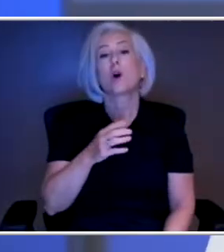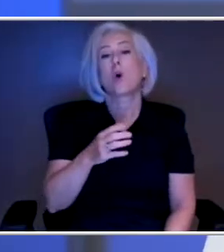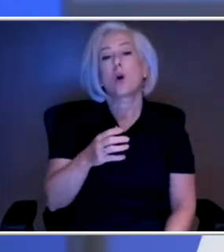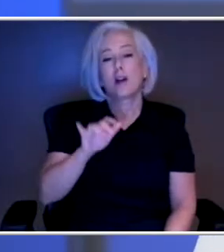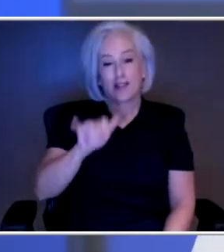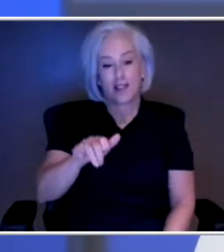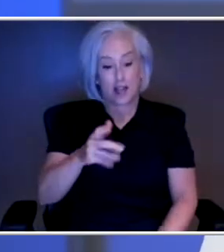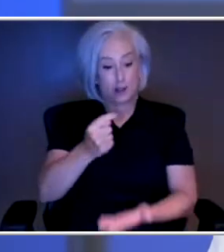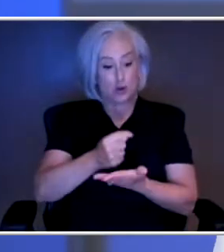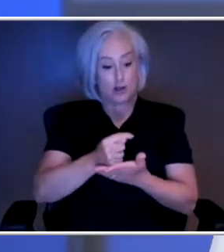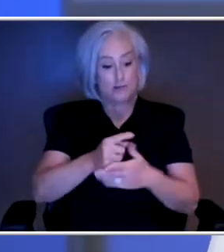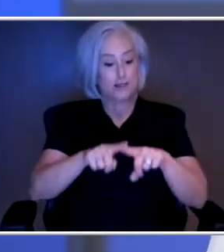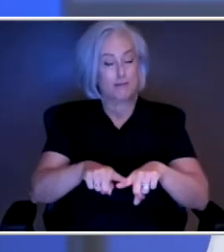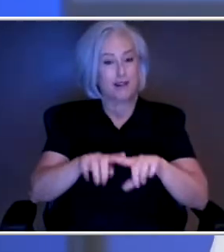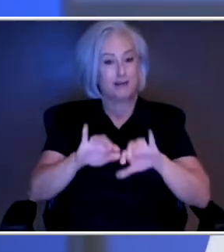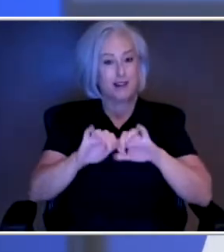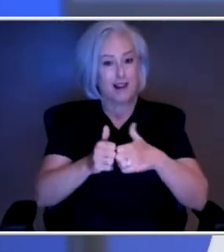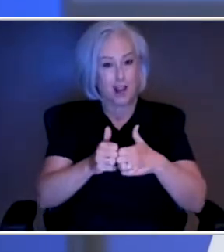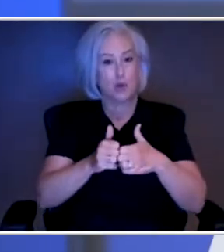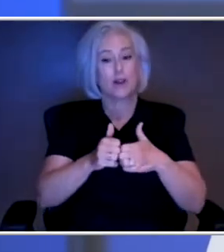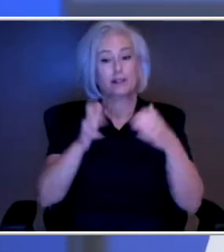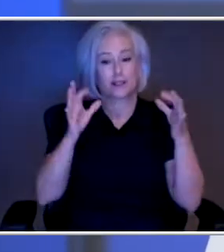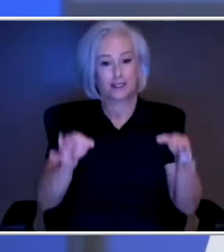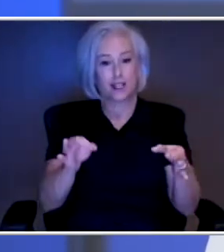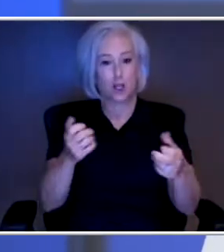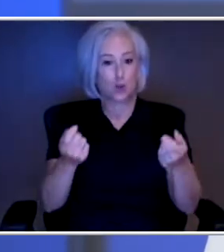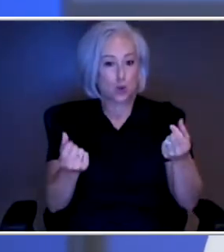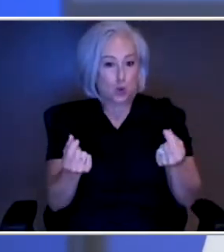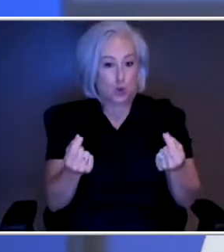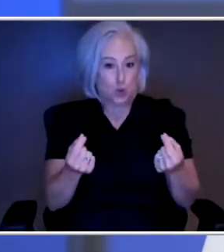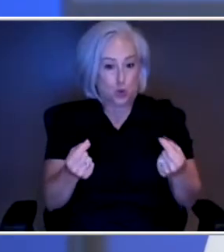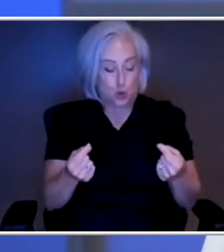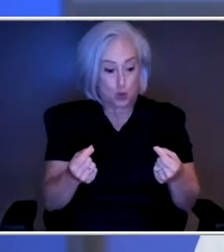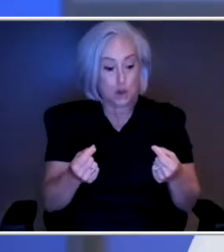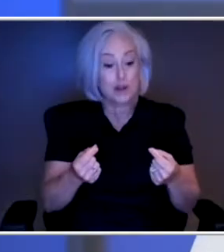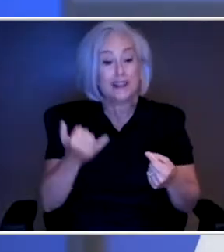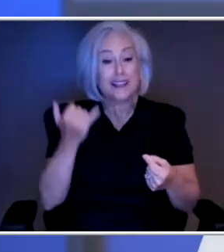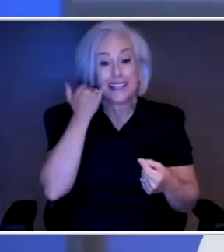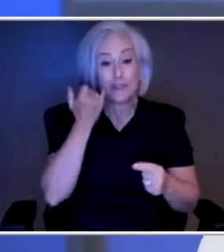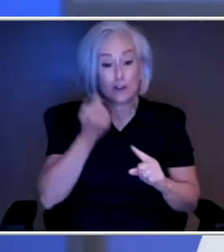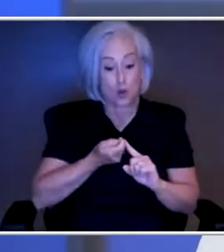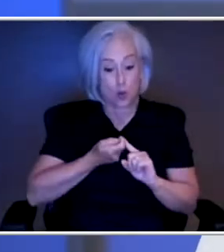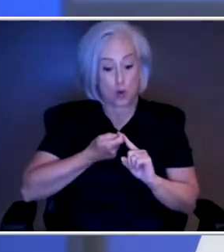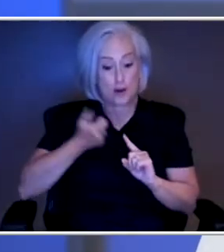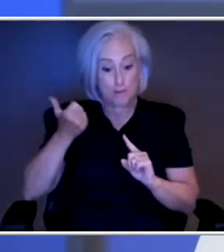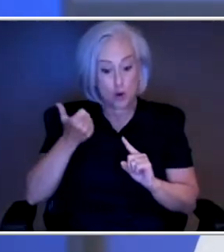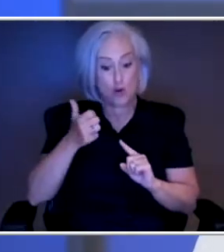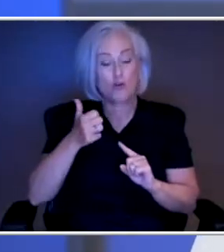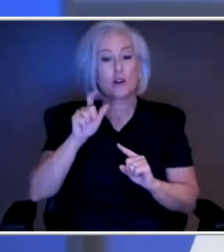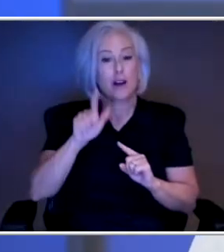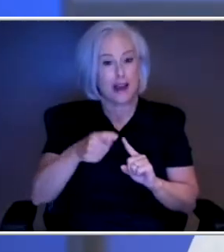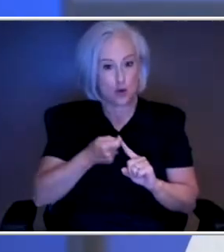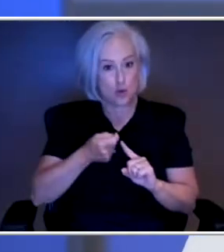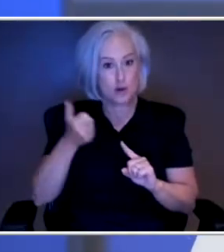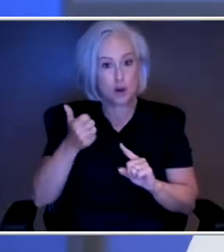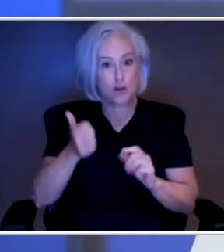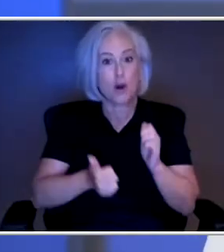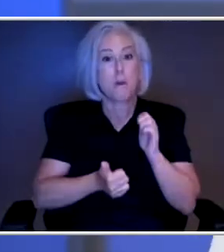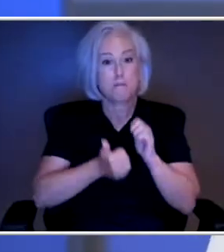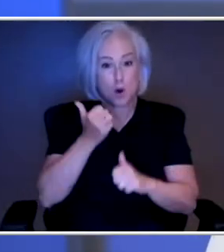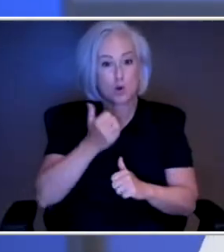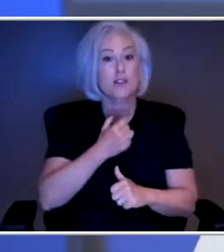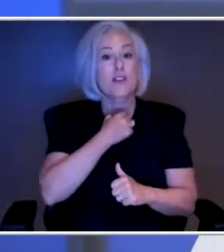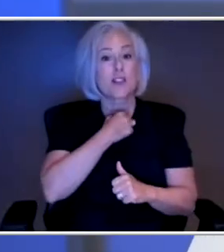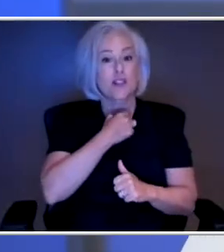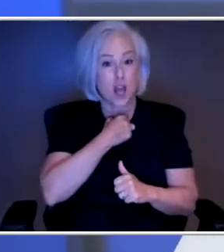out a nodule, generally you have to remove most or all of the thyroid gland, and then that can lead to permanent hormone replacement and issues for the rest of your